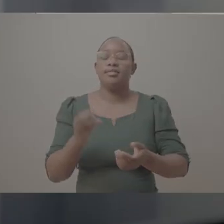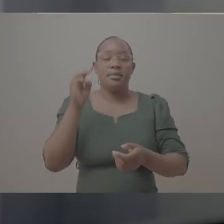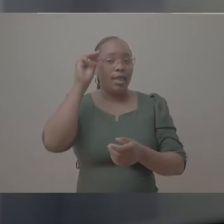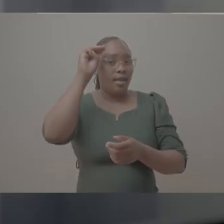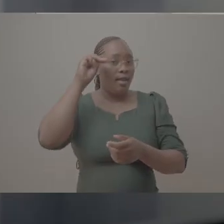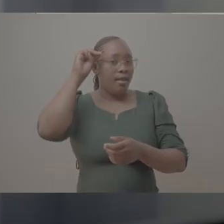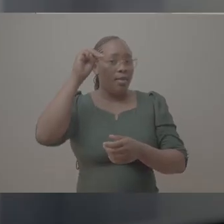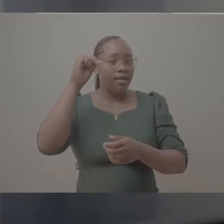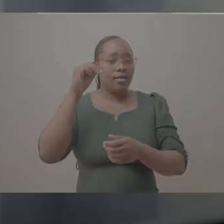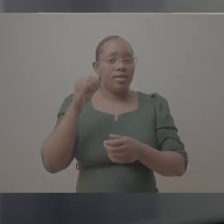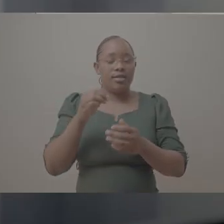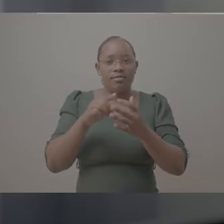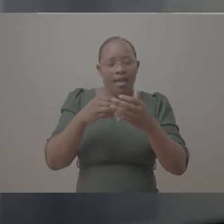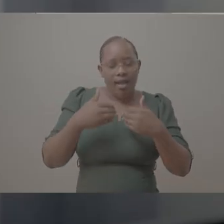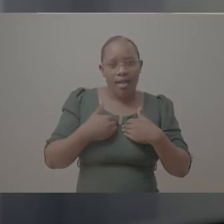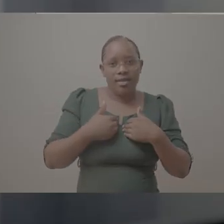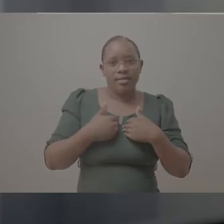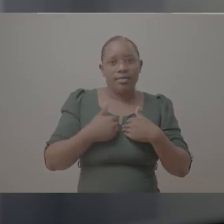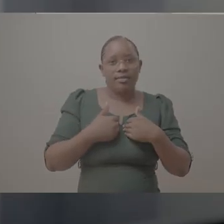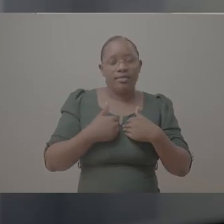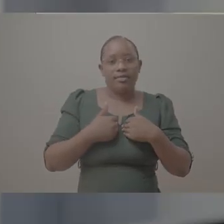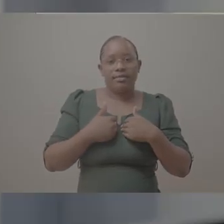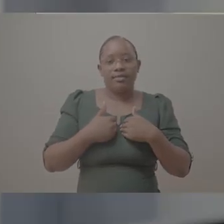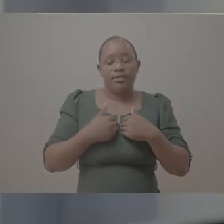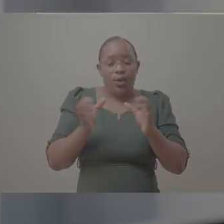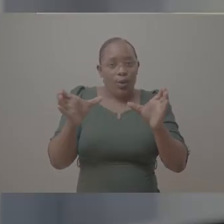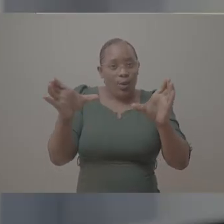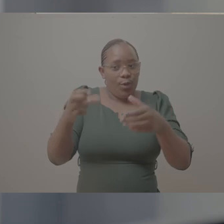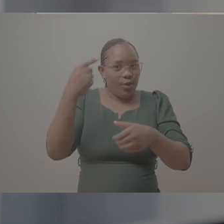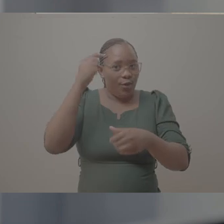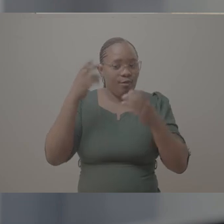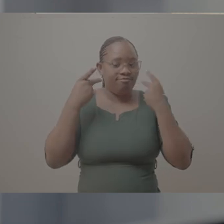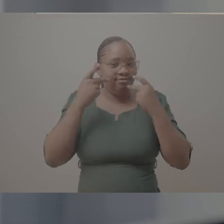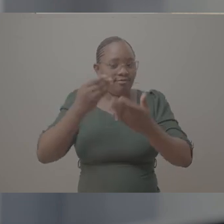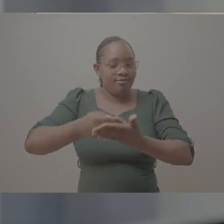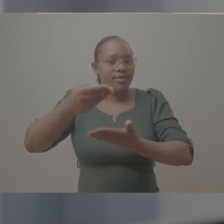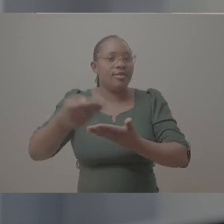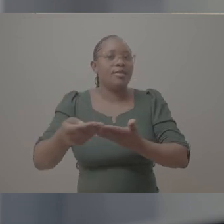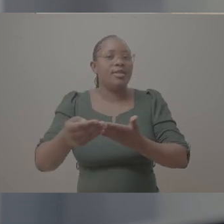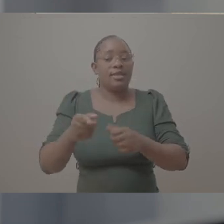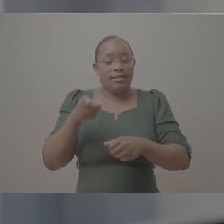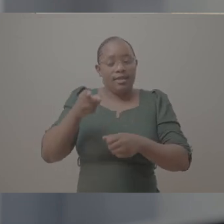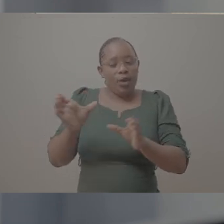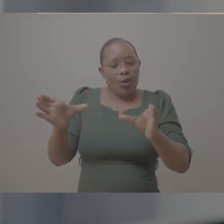ministry has an established procurement committee, and this